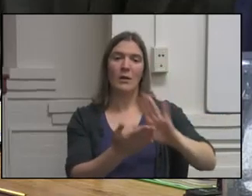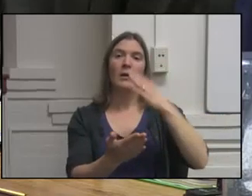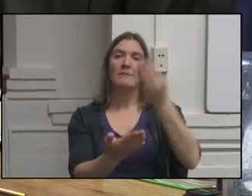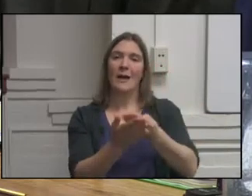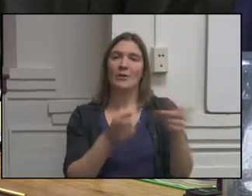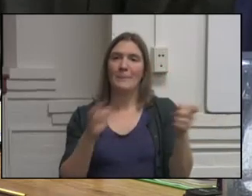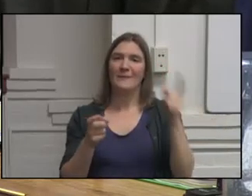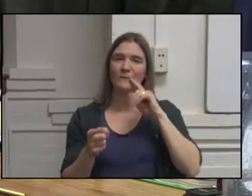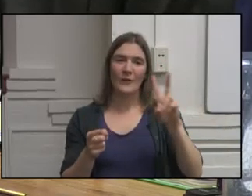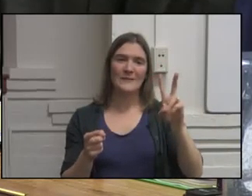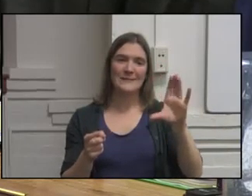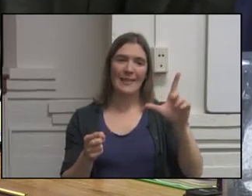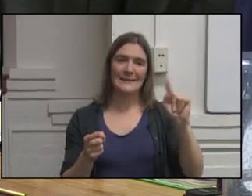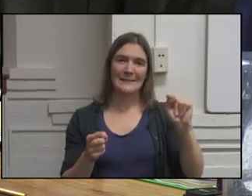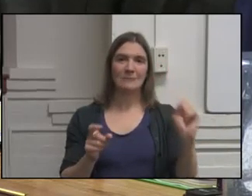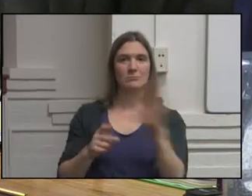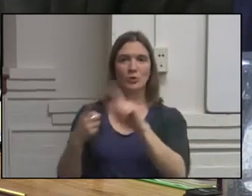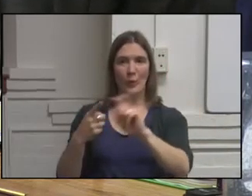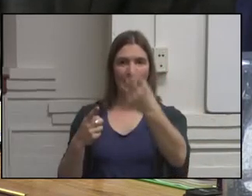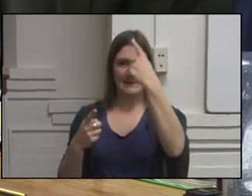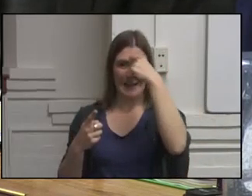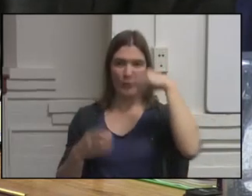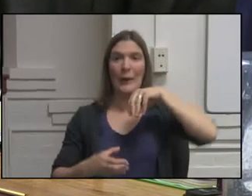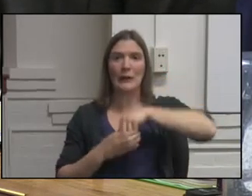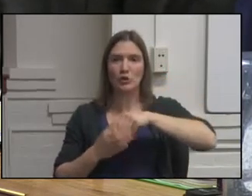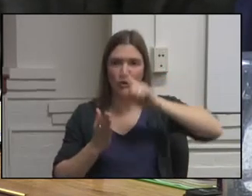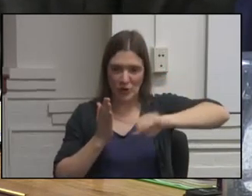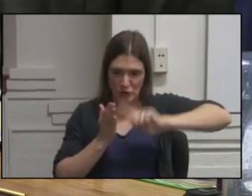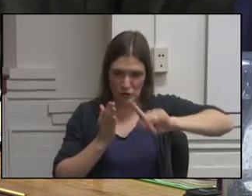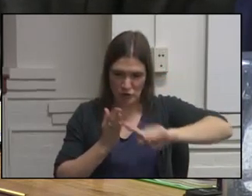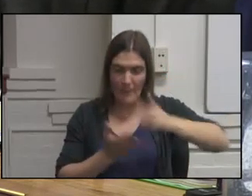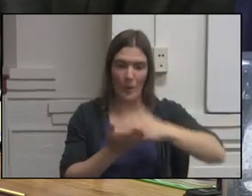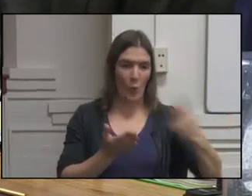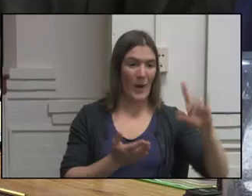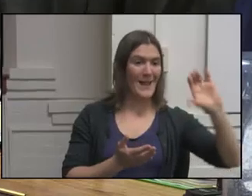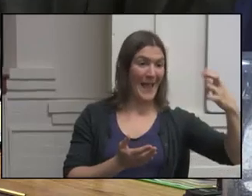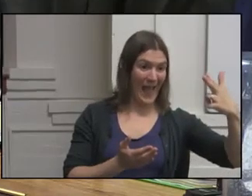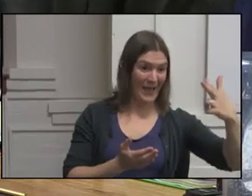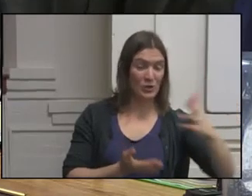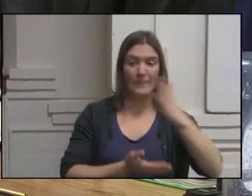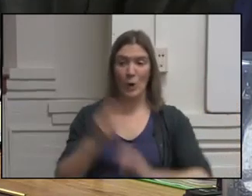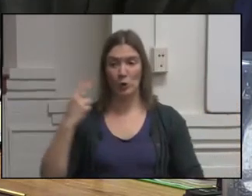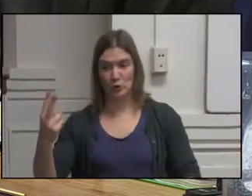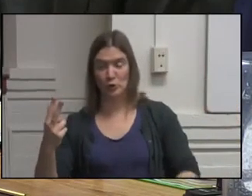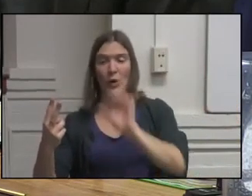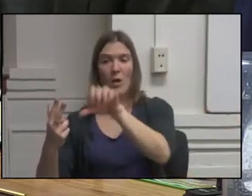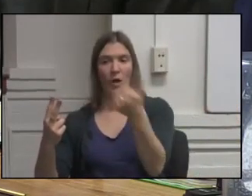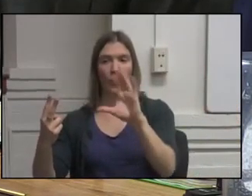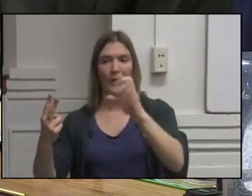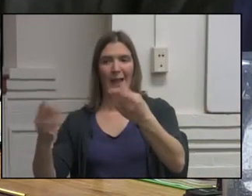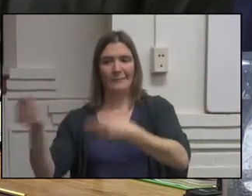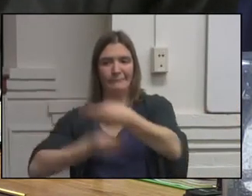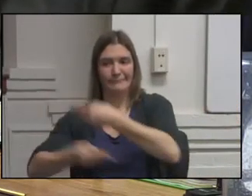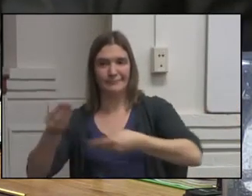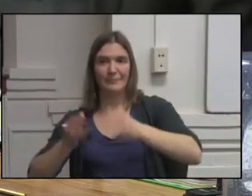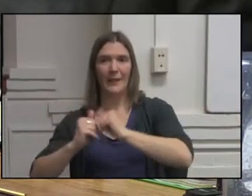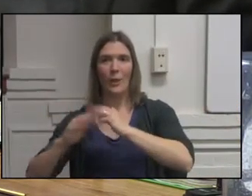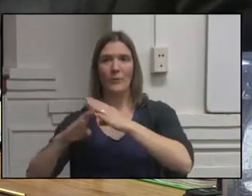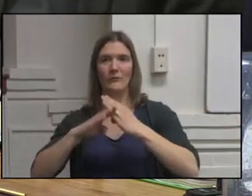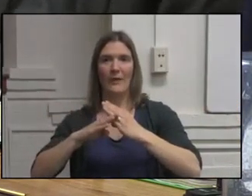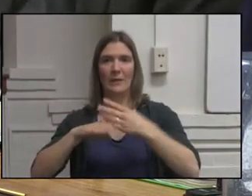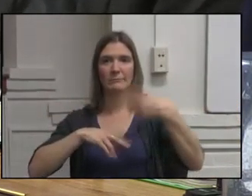towns and cities, the municipal checklist for internal controls, part one, cash controls, and the municipal checklist for internal